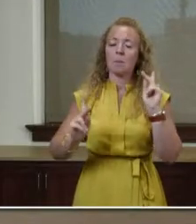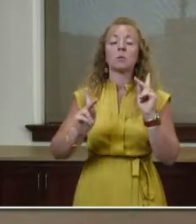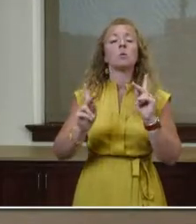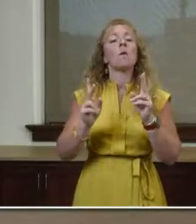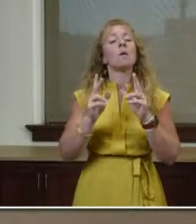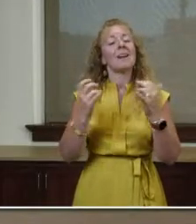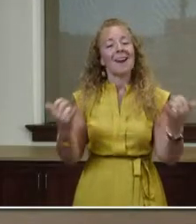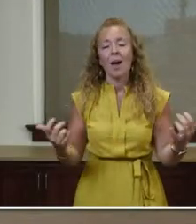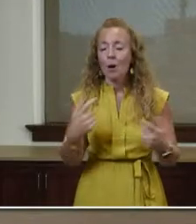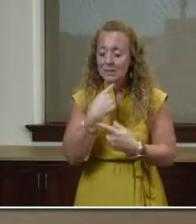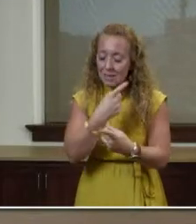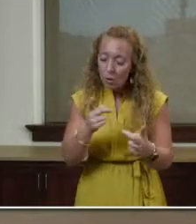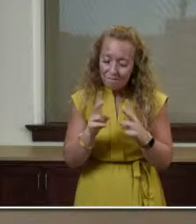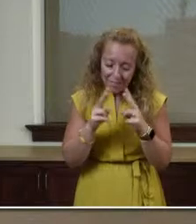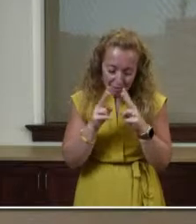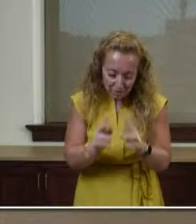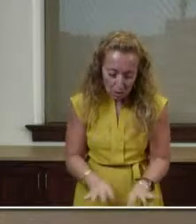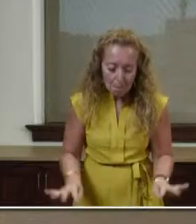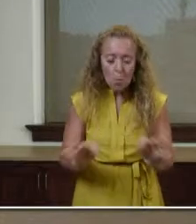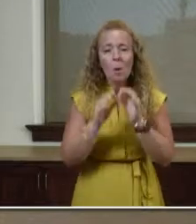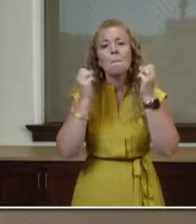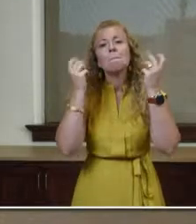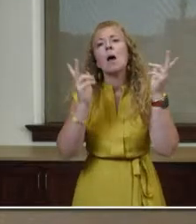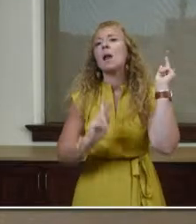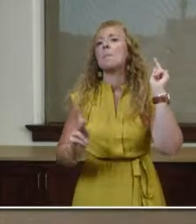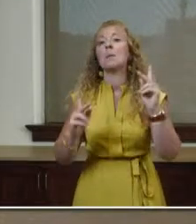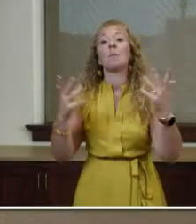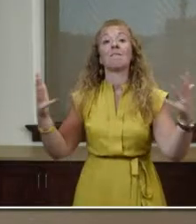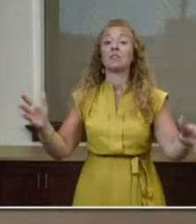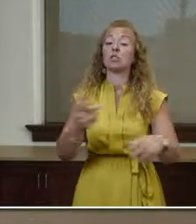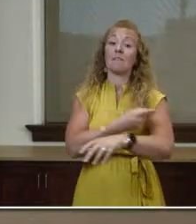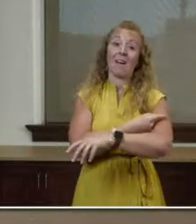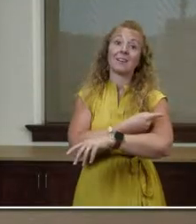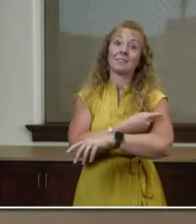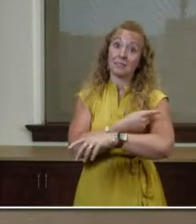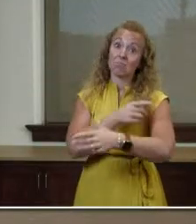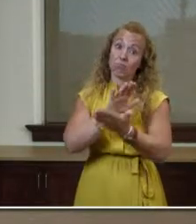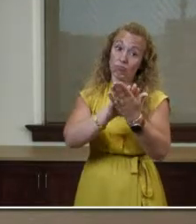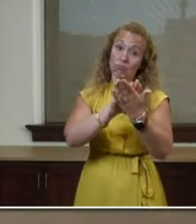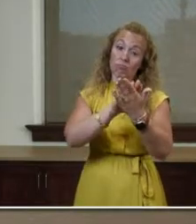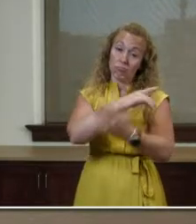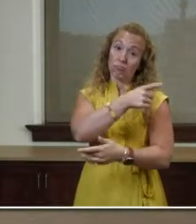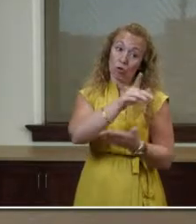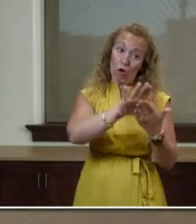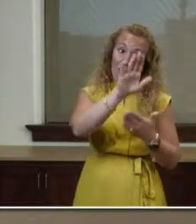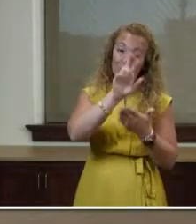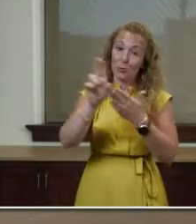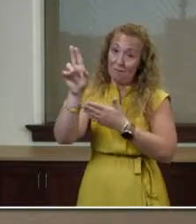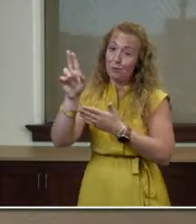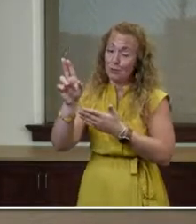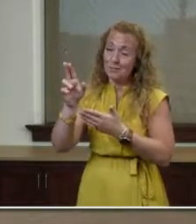get as many people vaccinated, and I applaud our colleges and universities for taking the proactive step that they